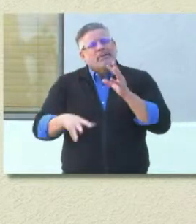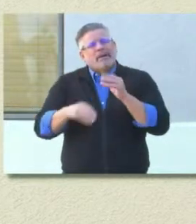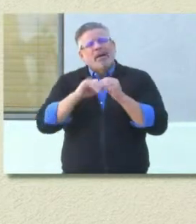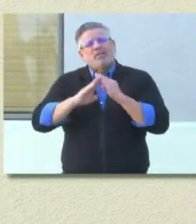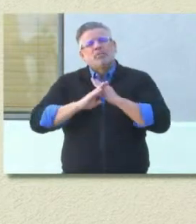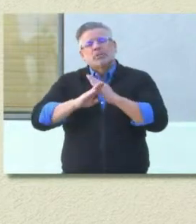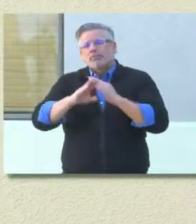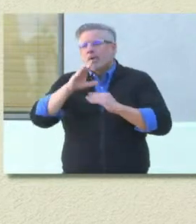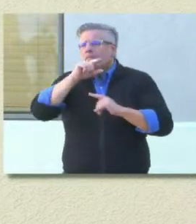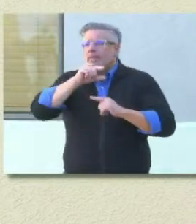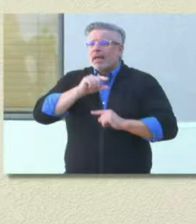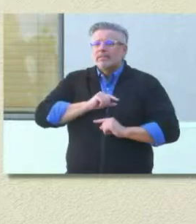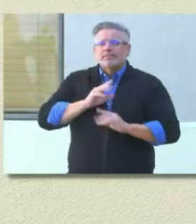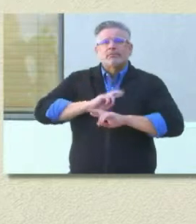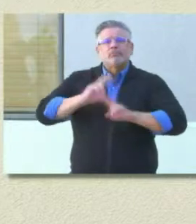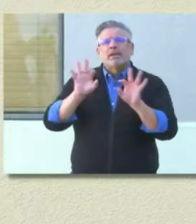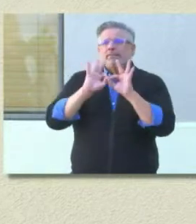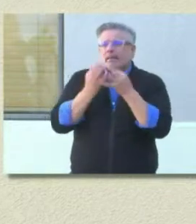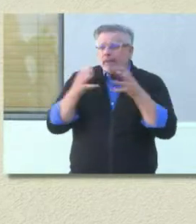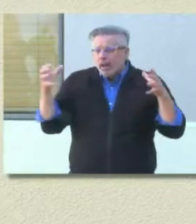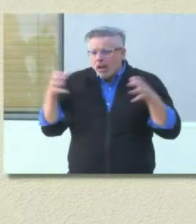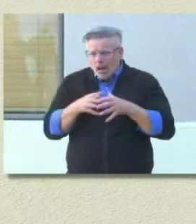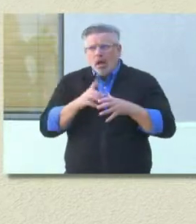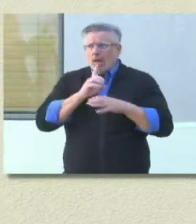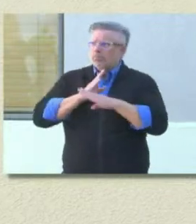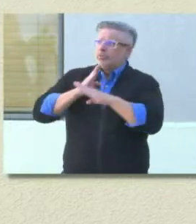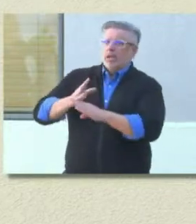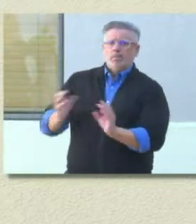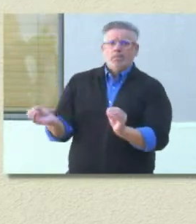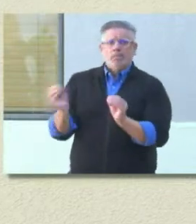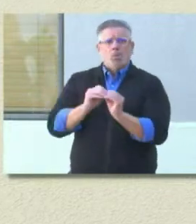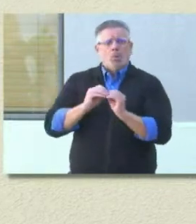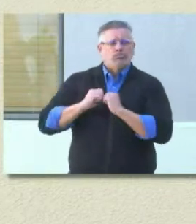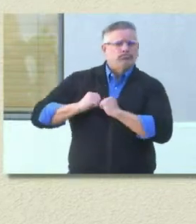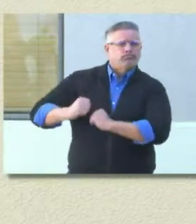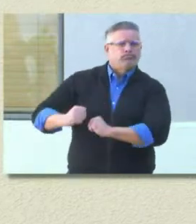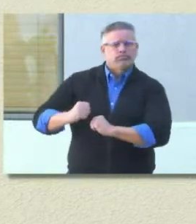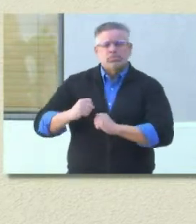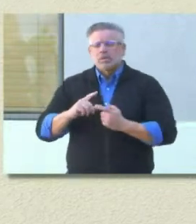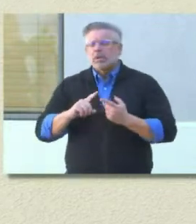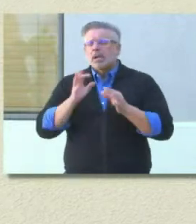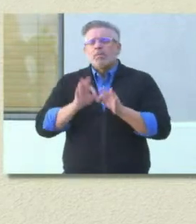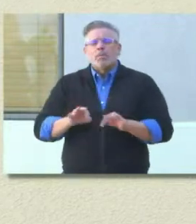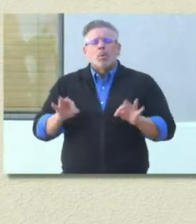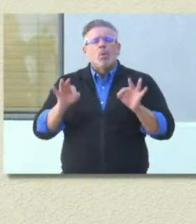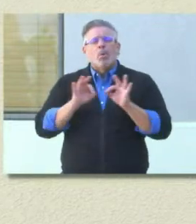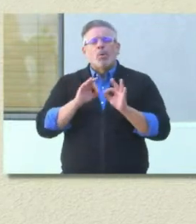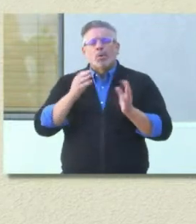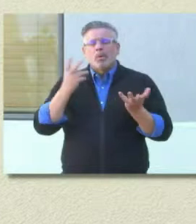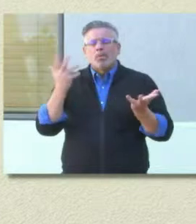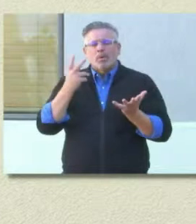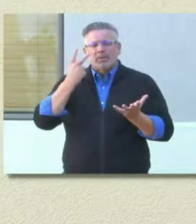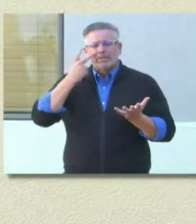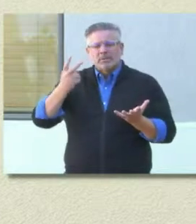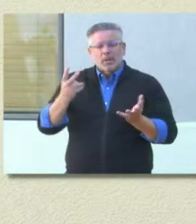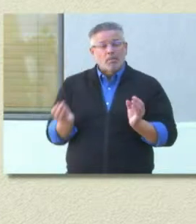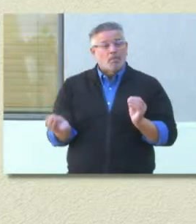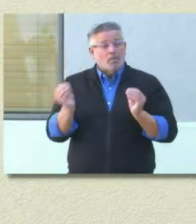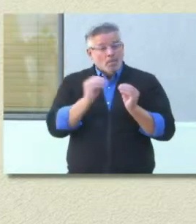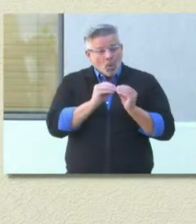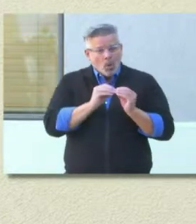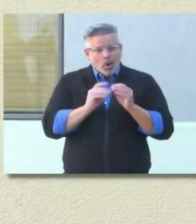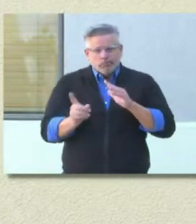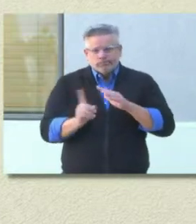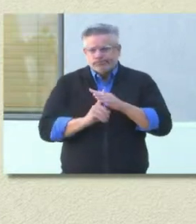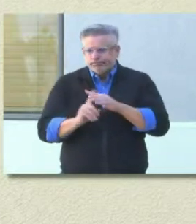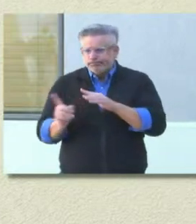Thanksgiving gatherings that you may attend. Certainly going into the other winter holidays, it is important. What we are seeing is that more cases